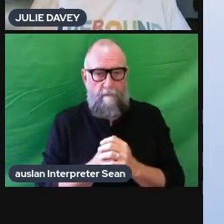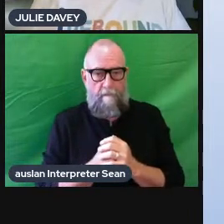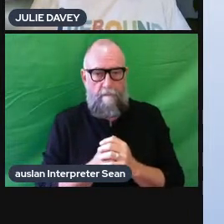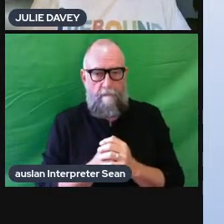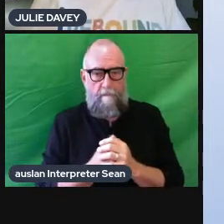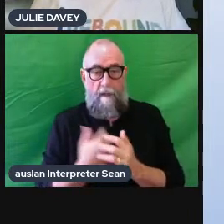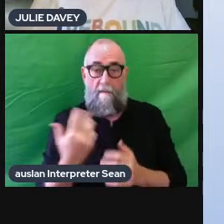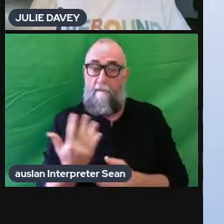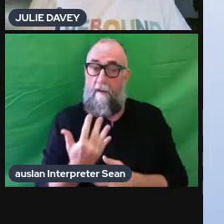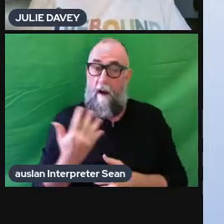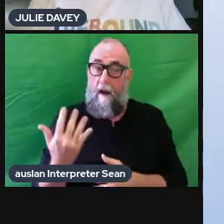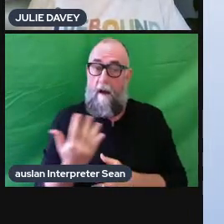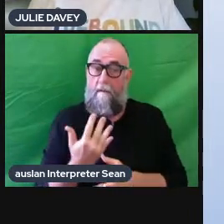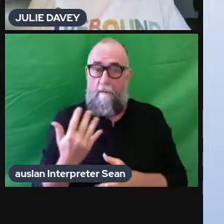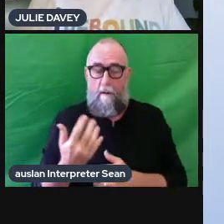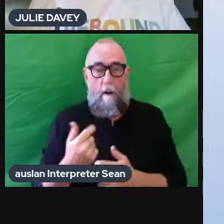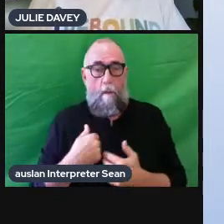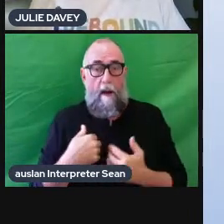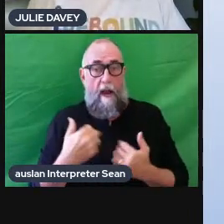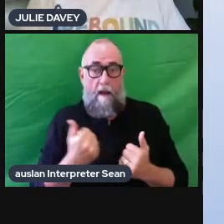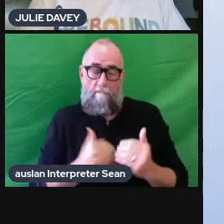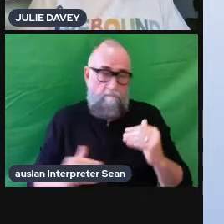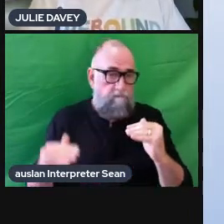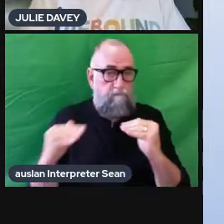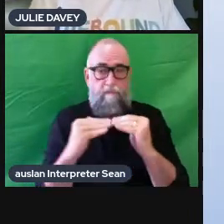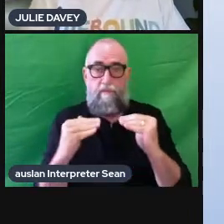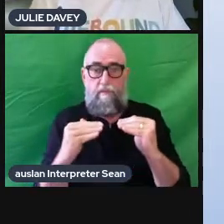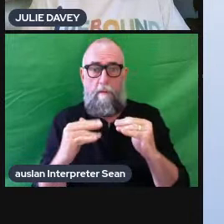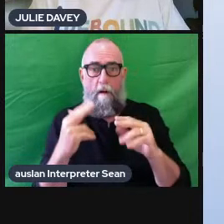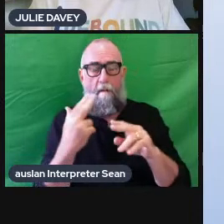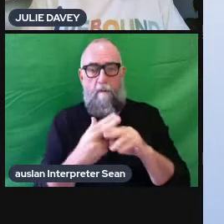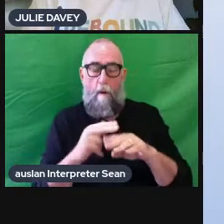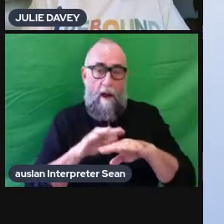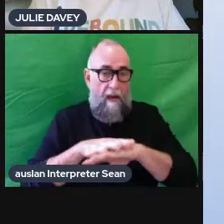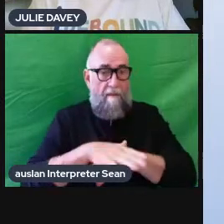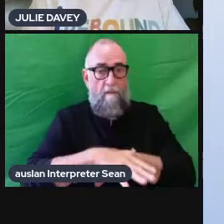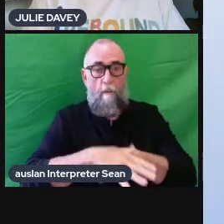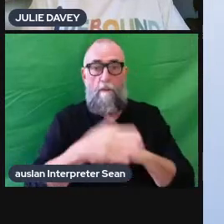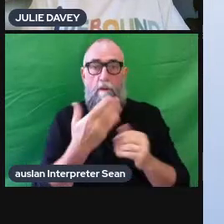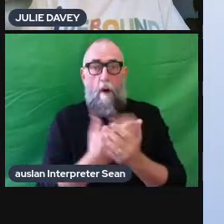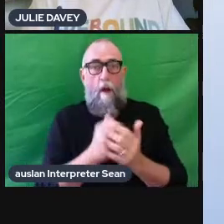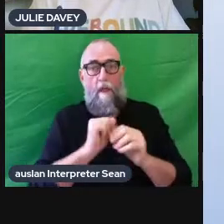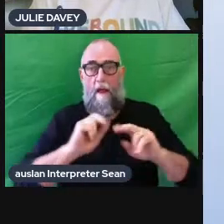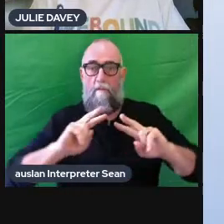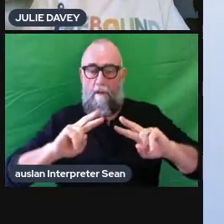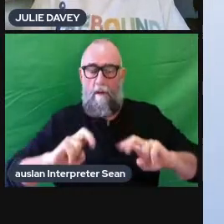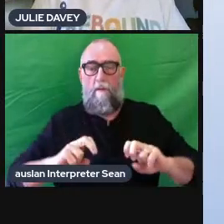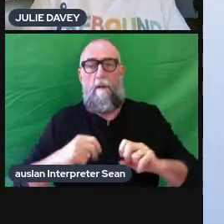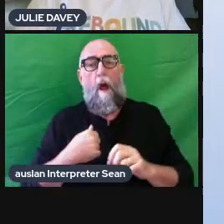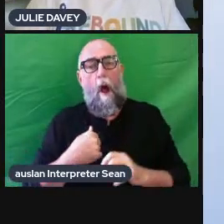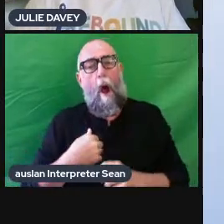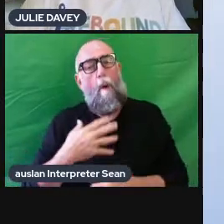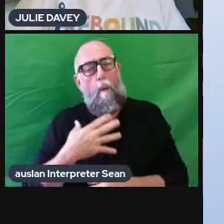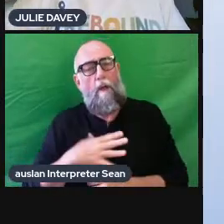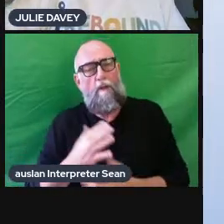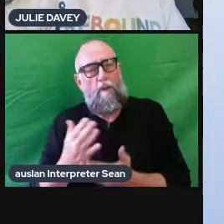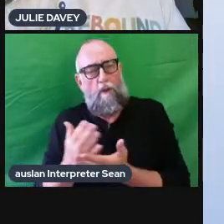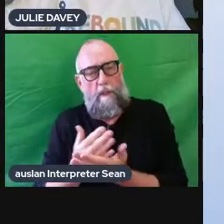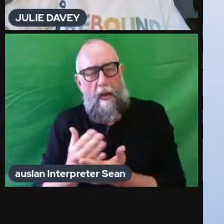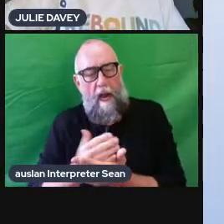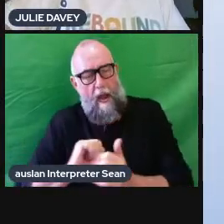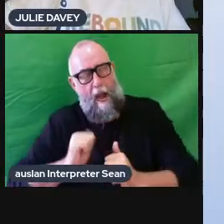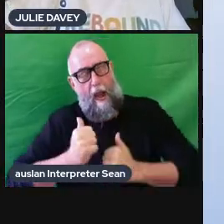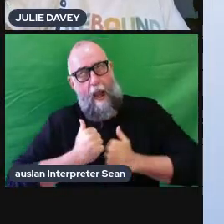the outcomes of the research. And so I wanted to share with you our perceptions of the co-design process